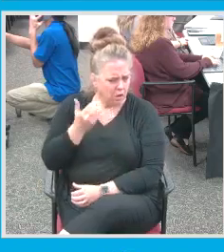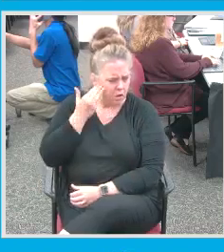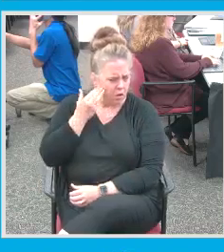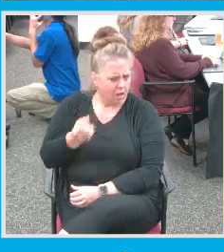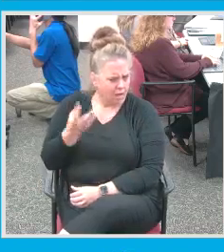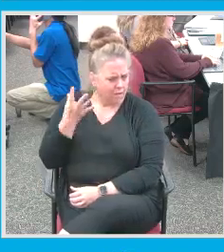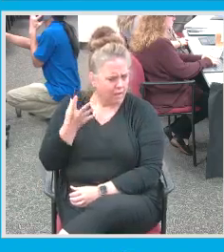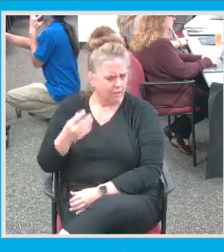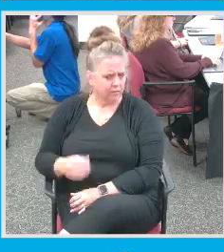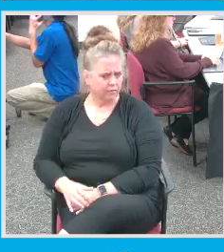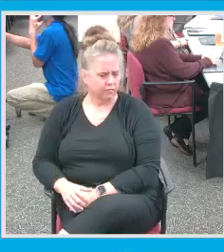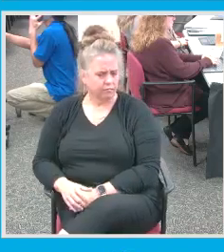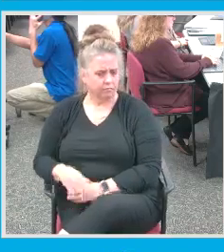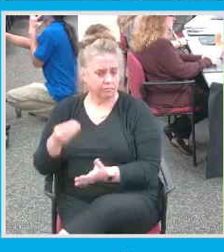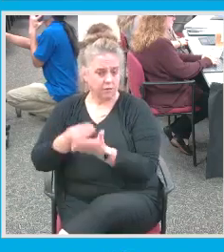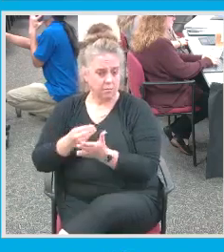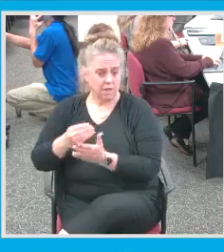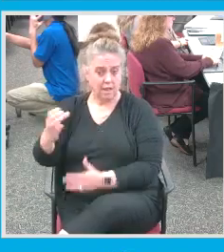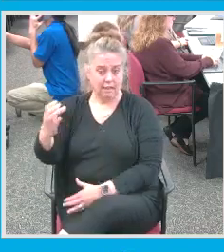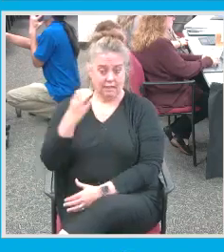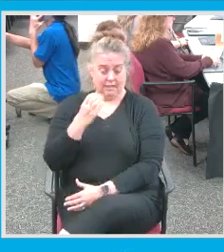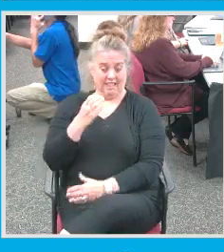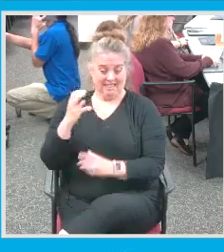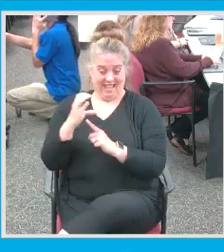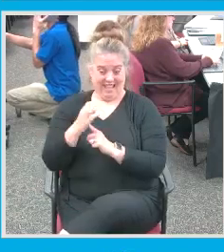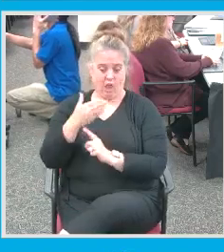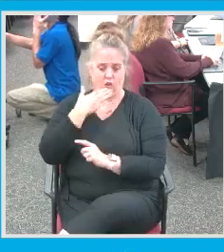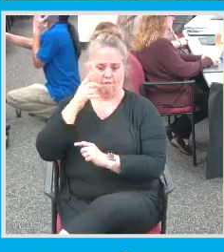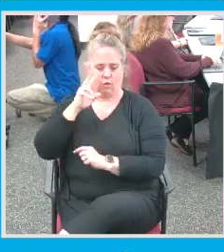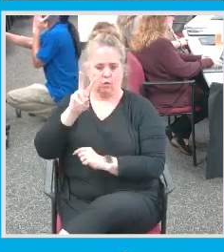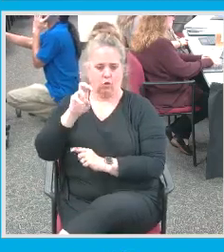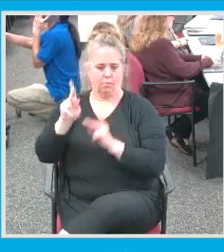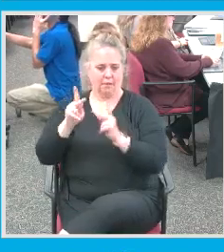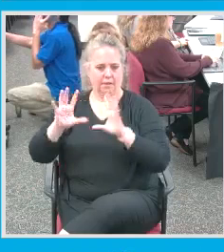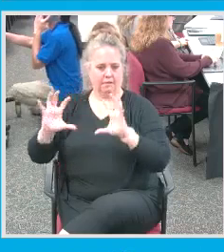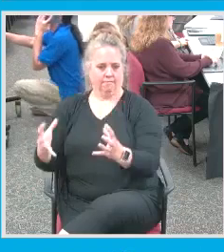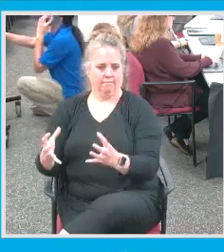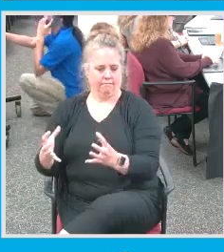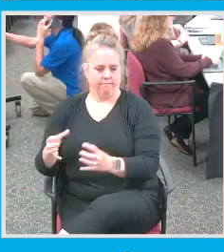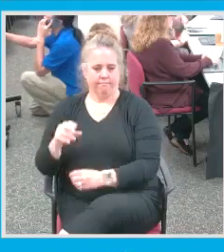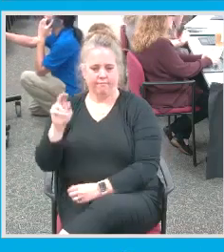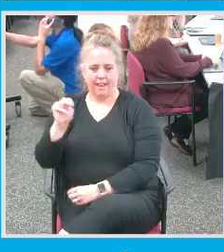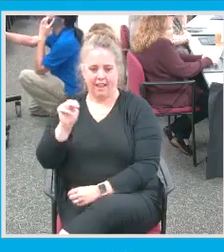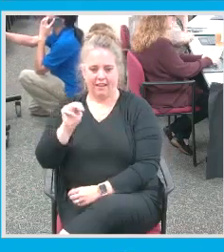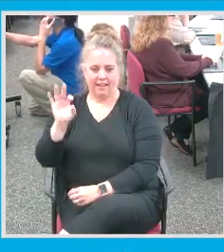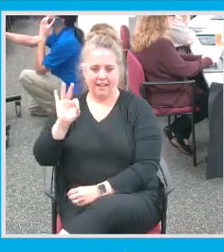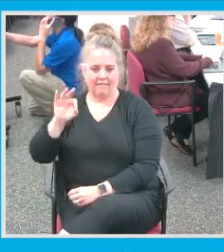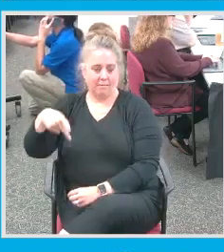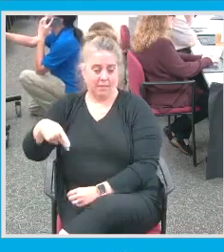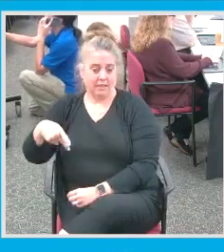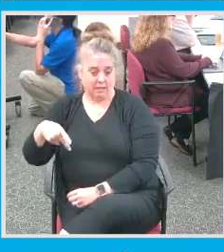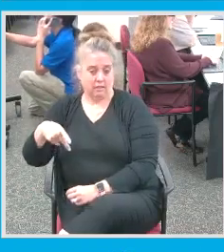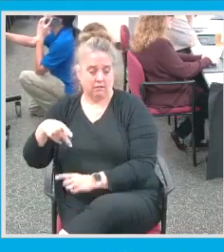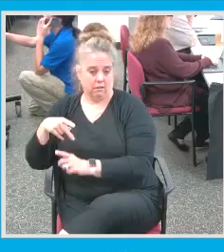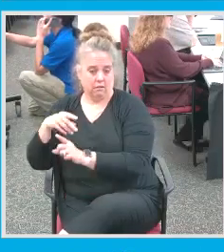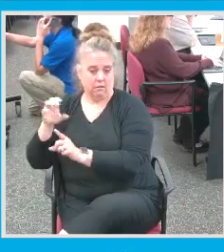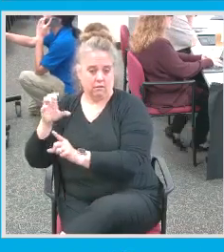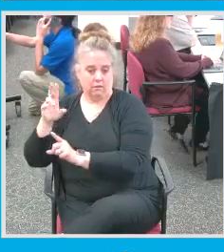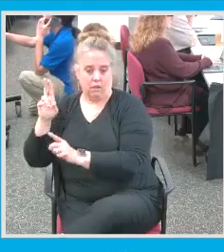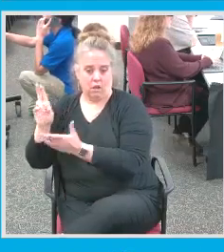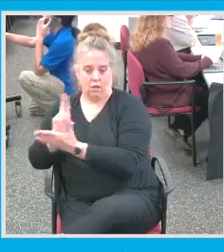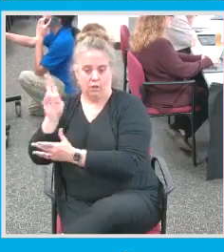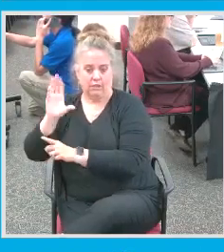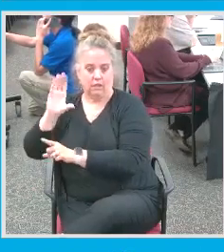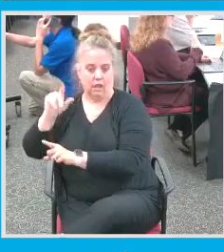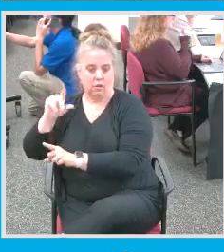at any given time. There's also an NFP site at the University of Colorado, Colorado Springs, and they are funded for 80. So